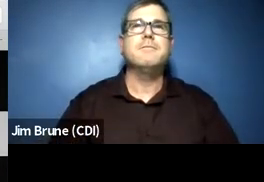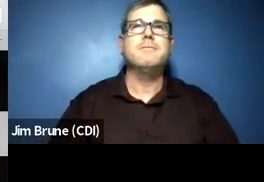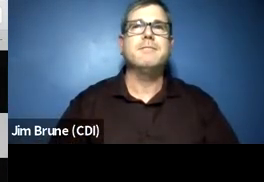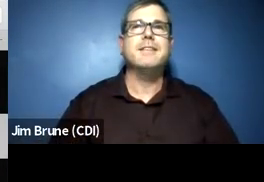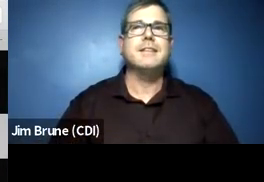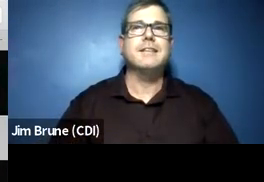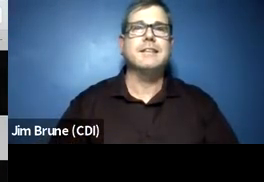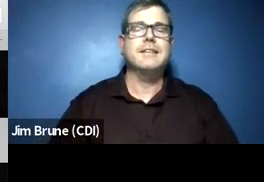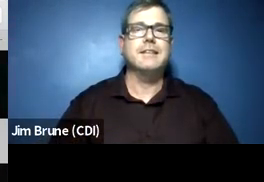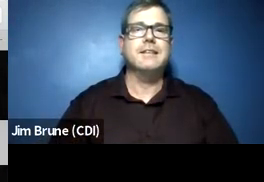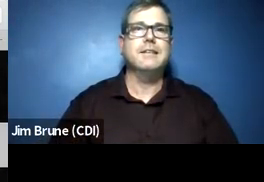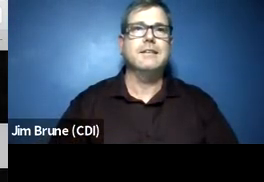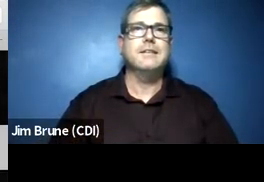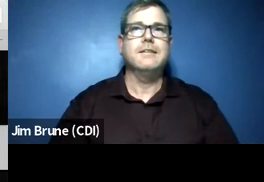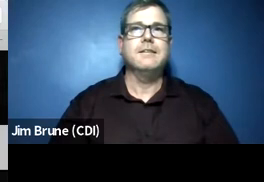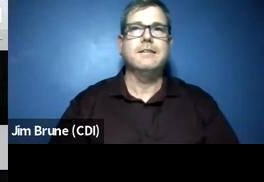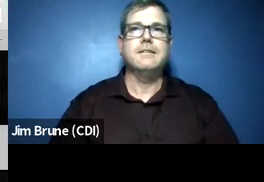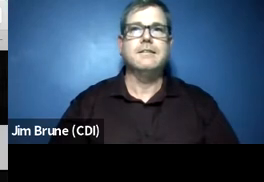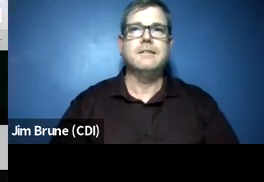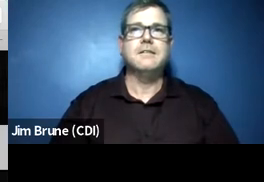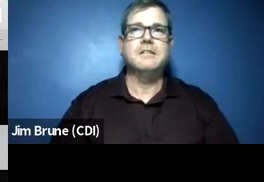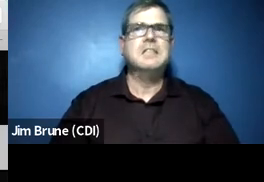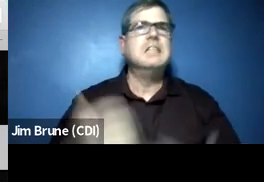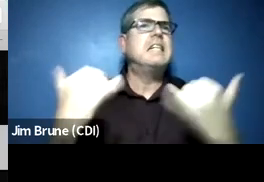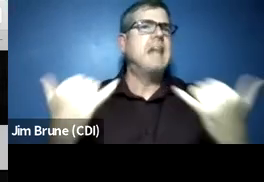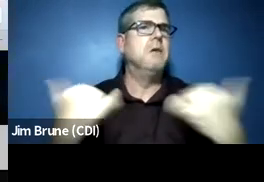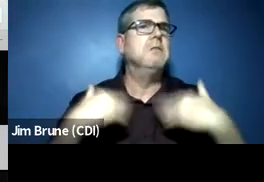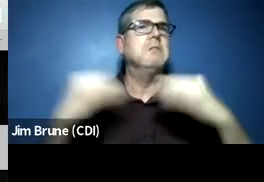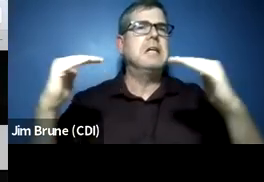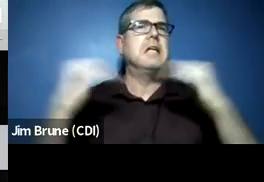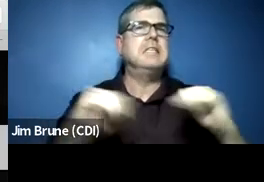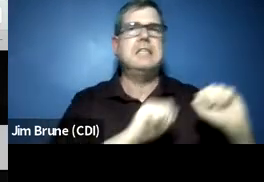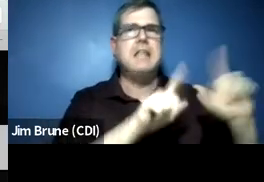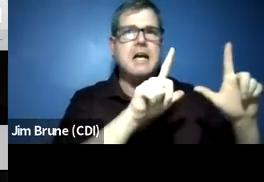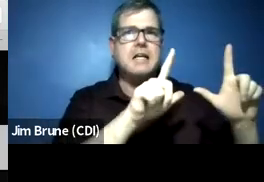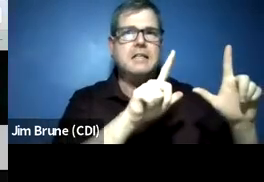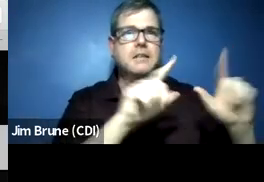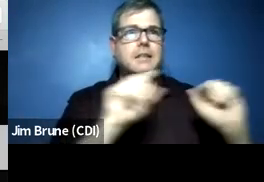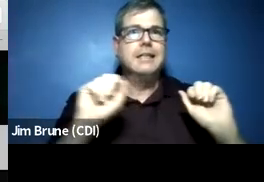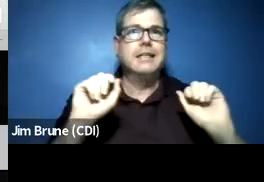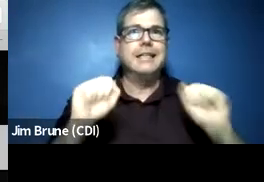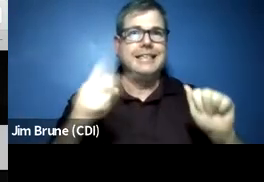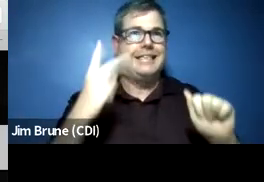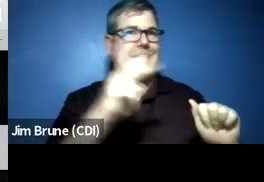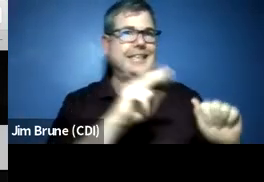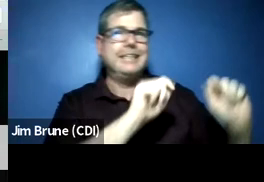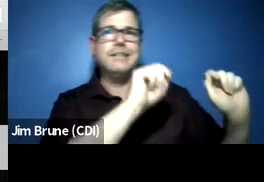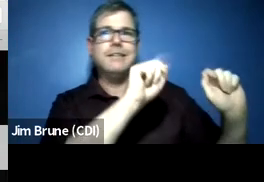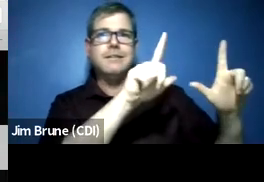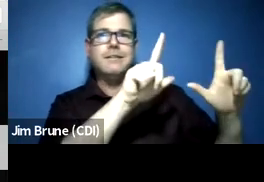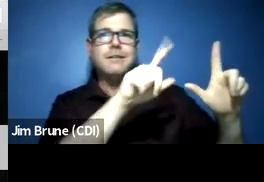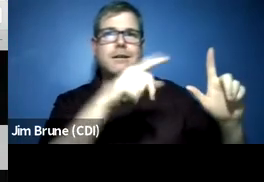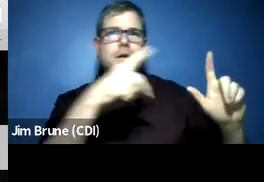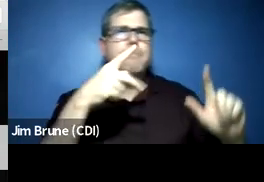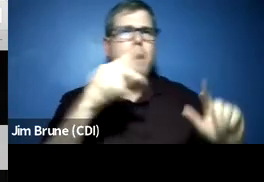I'm going to move down. And can you guys see that? Are you guys still looking at the poll or can you see my screen? I